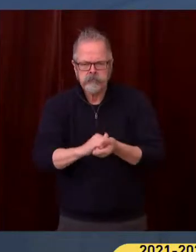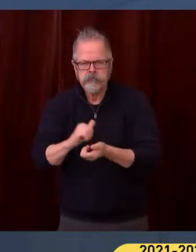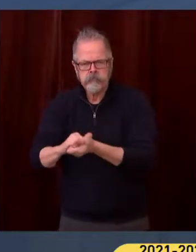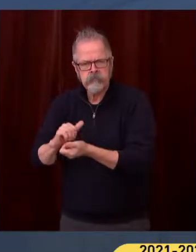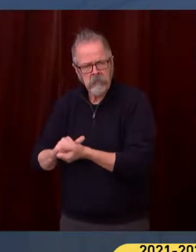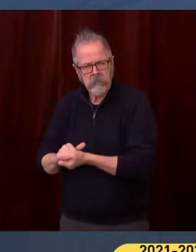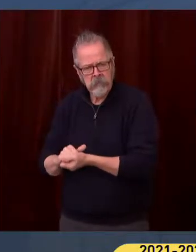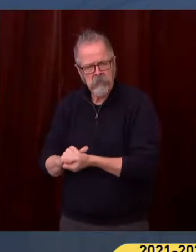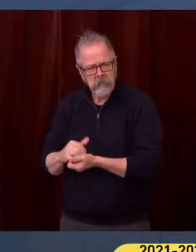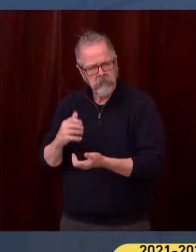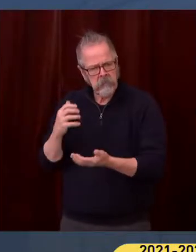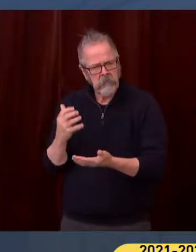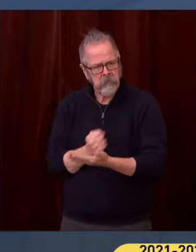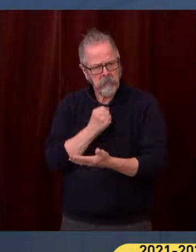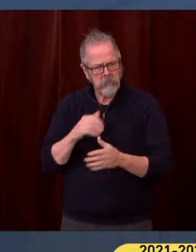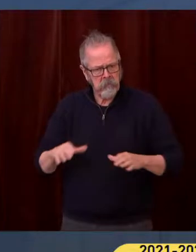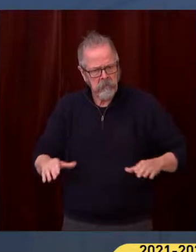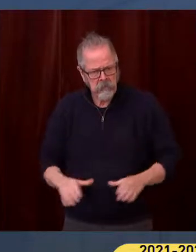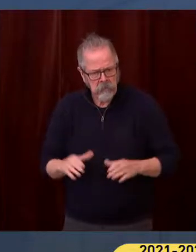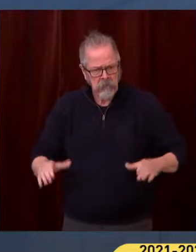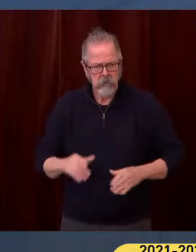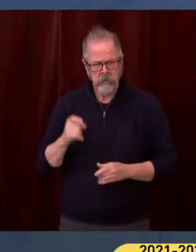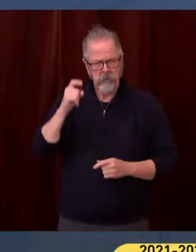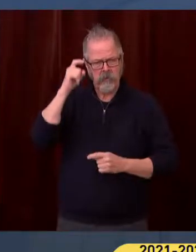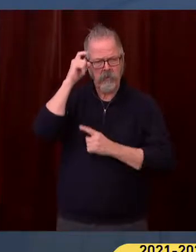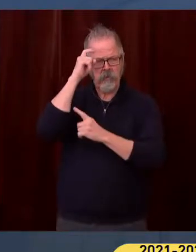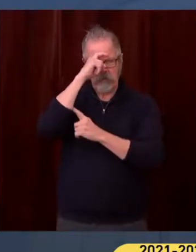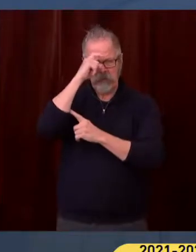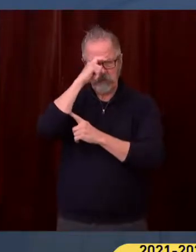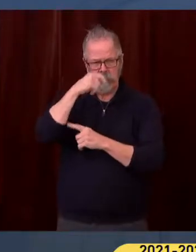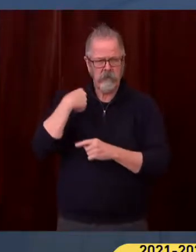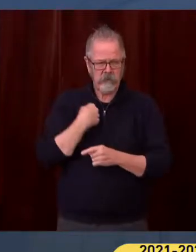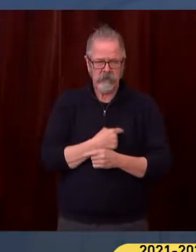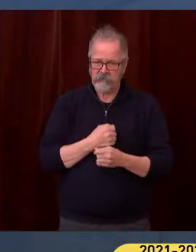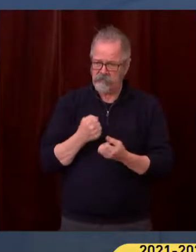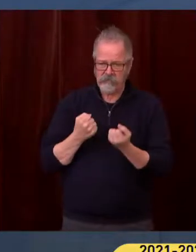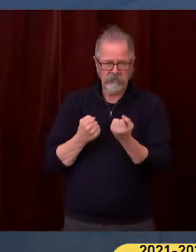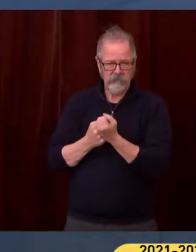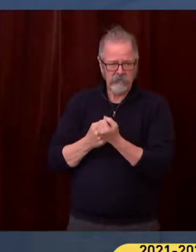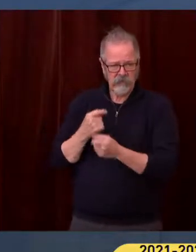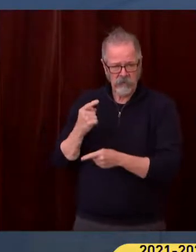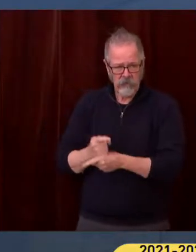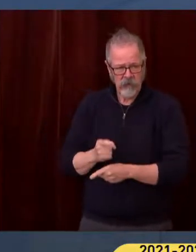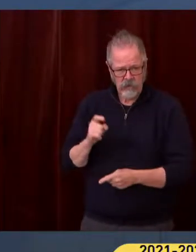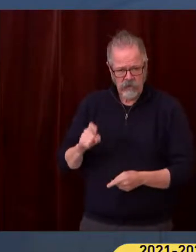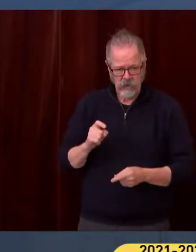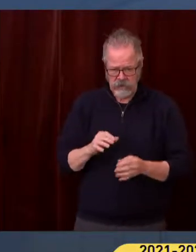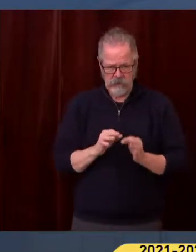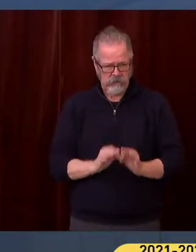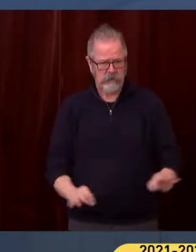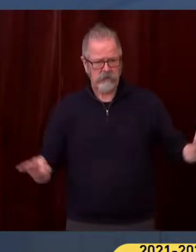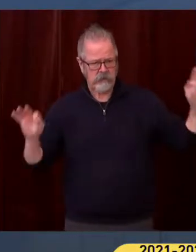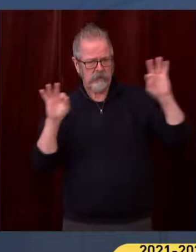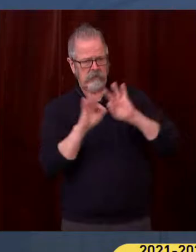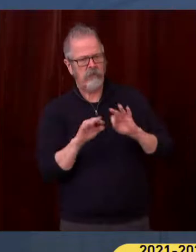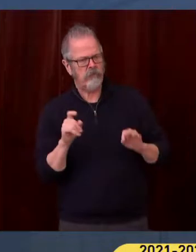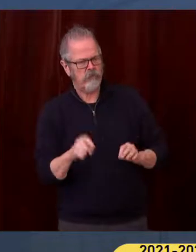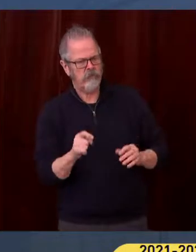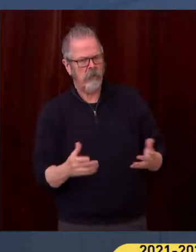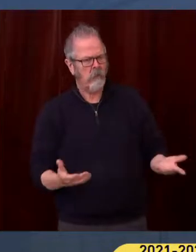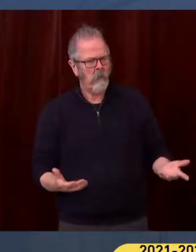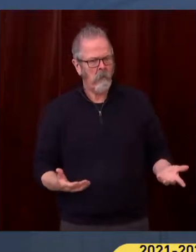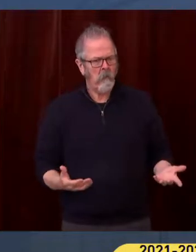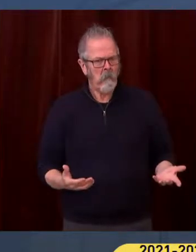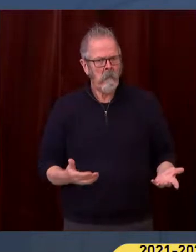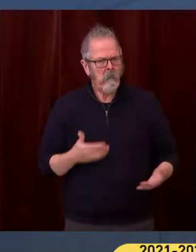Moving forward with an economy-wide strategy. You've talked a lot about transportation sector and how critical that is to our overall